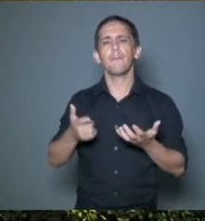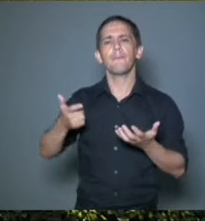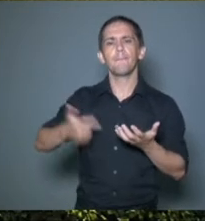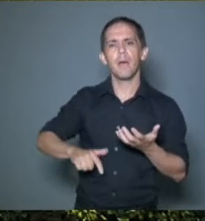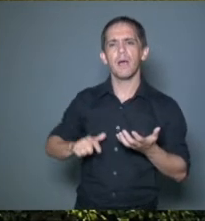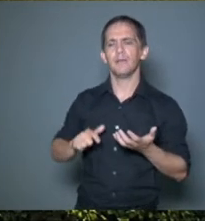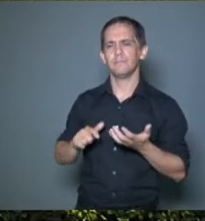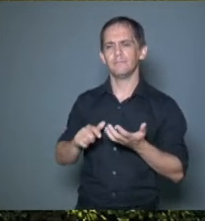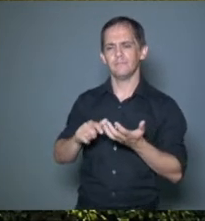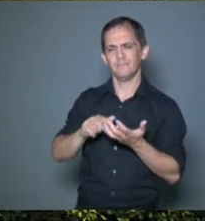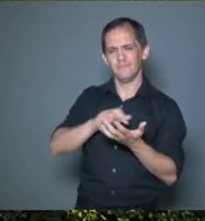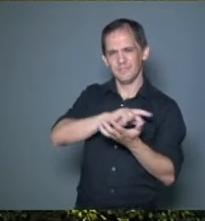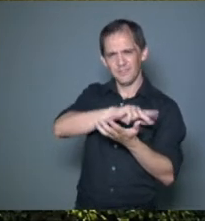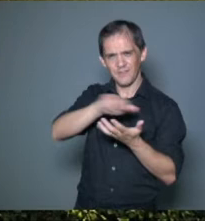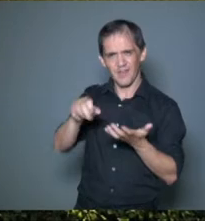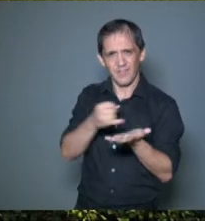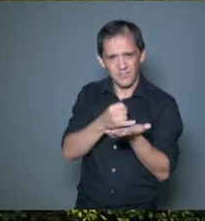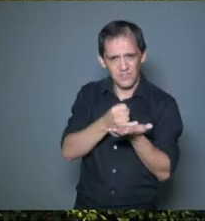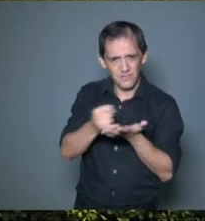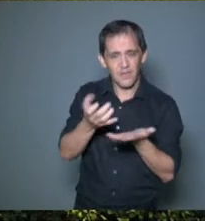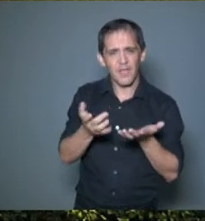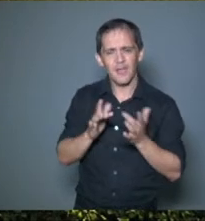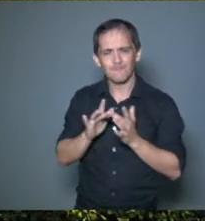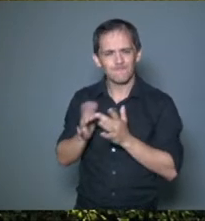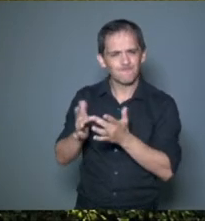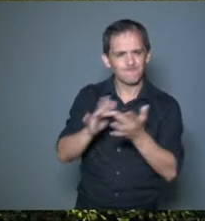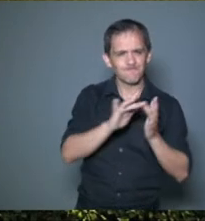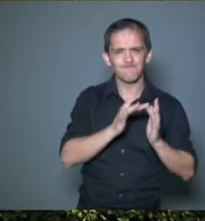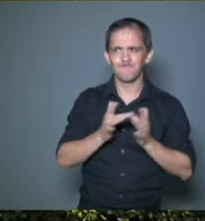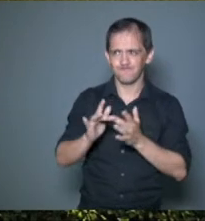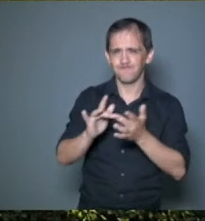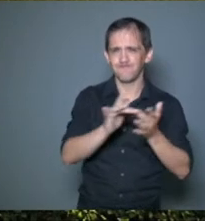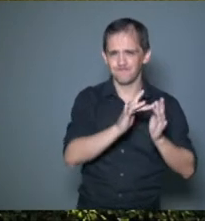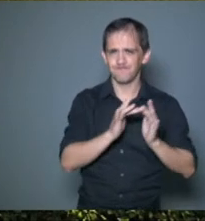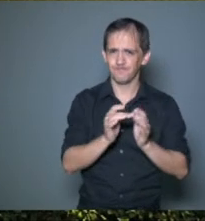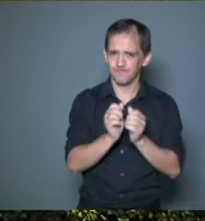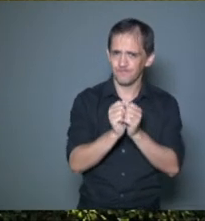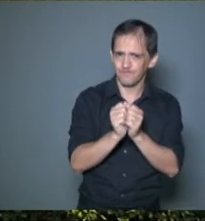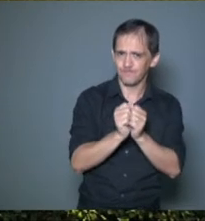Also, we're trying to promote synergies between the different initiatives.